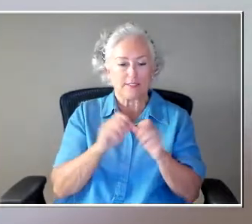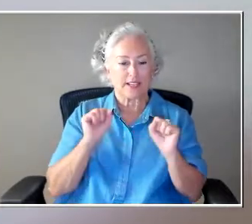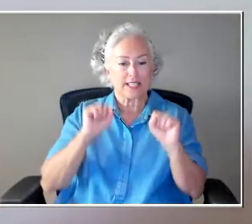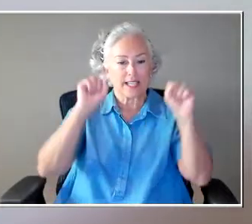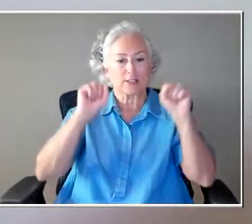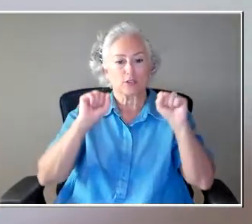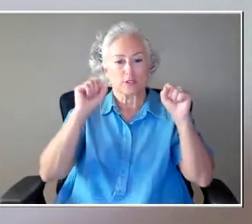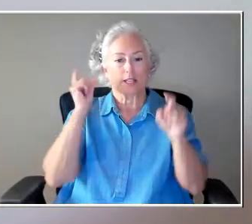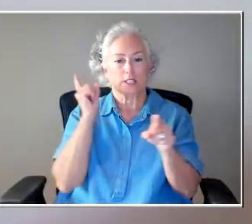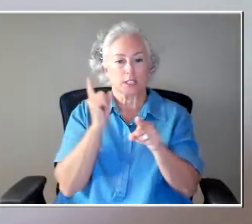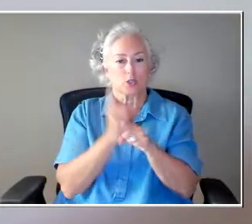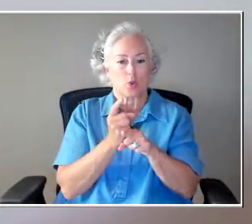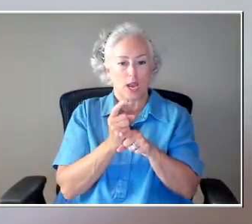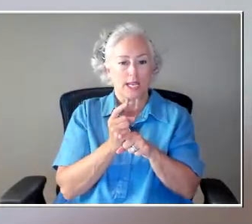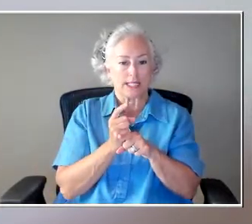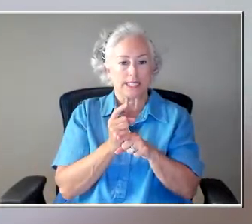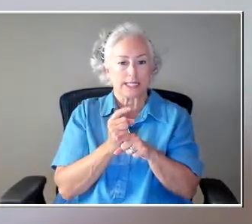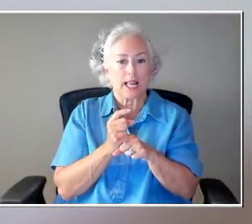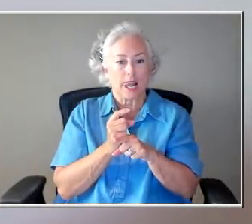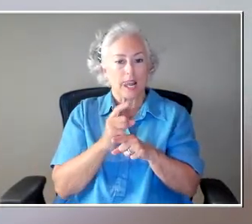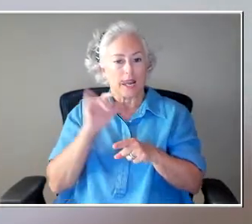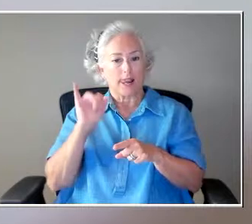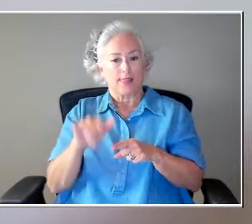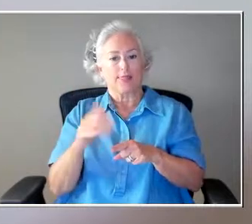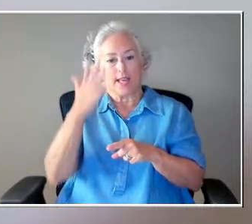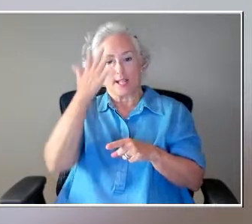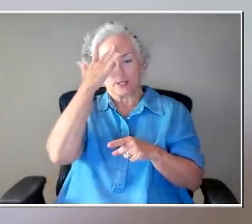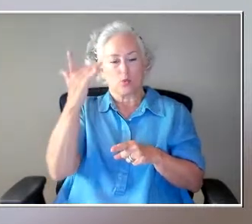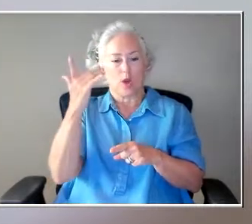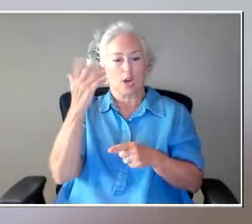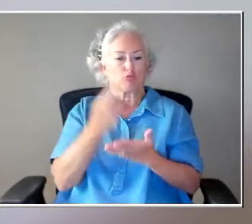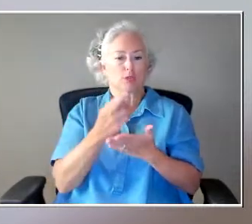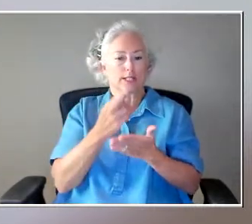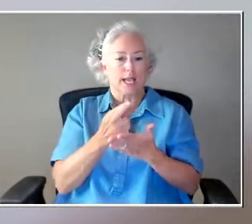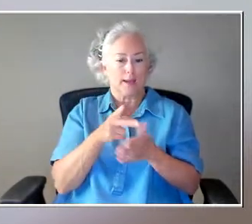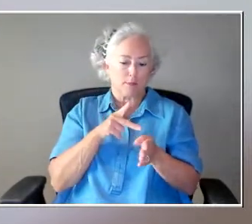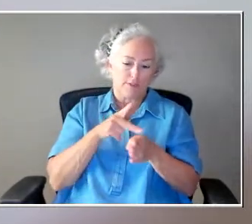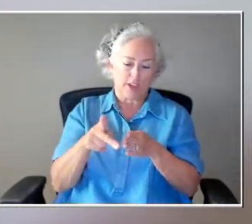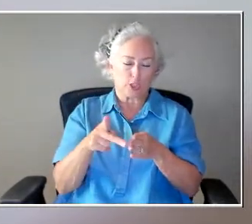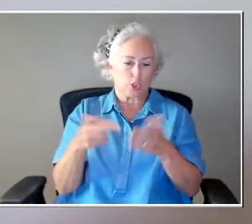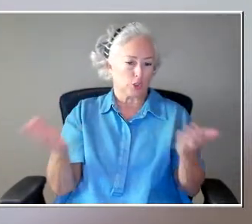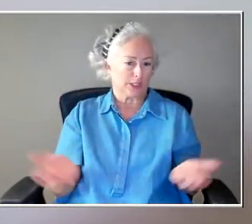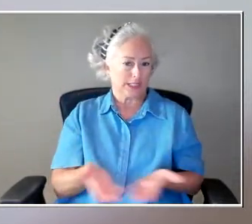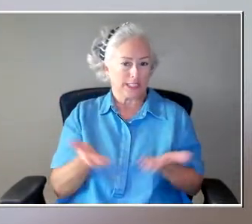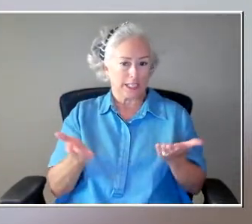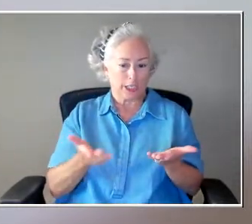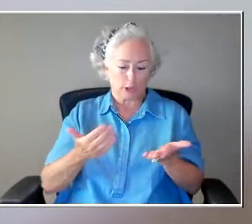that's what our rehab professionals are for. We're here to help